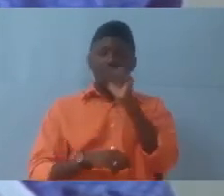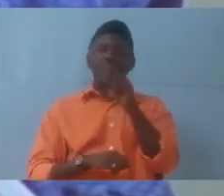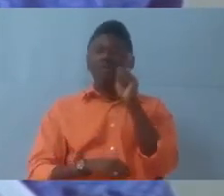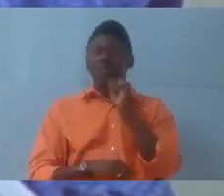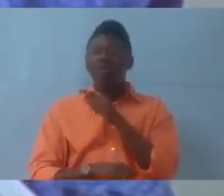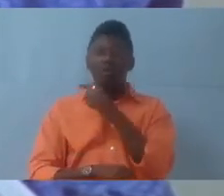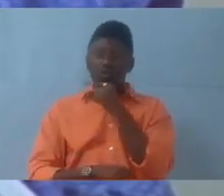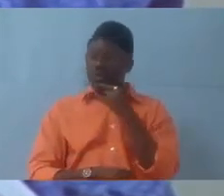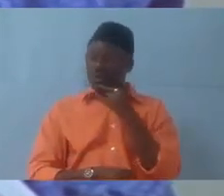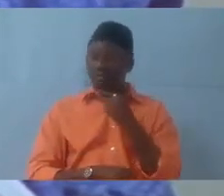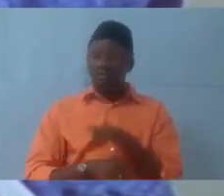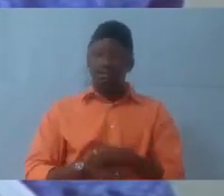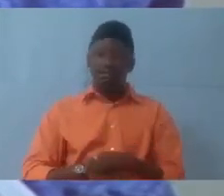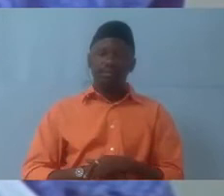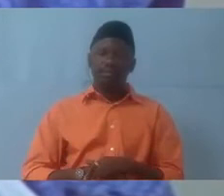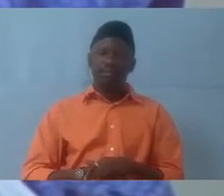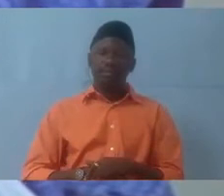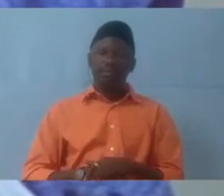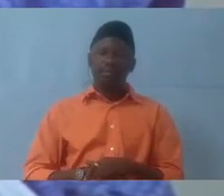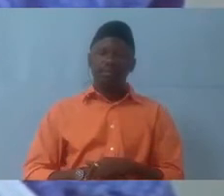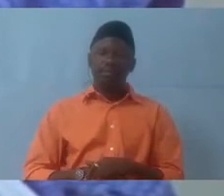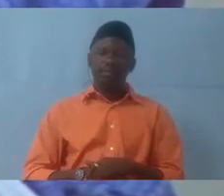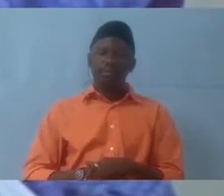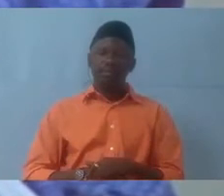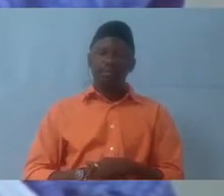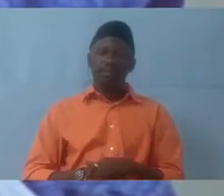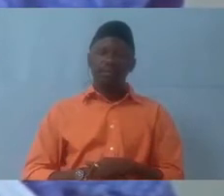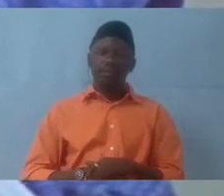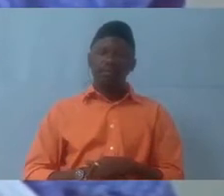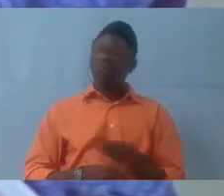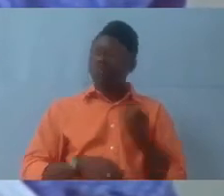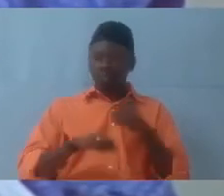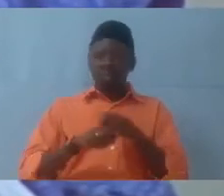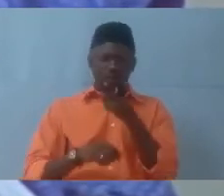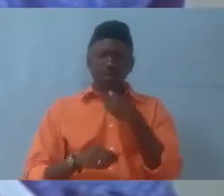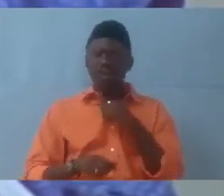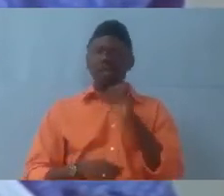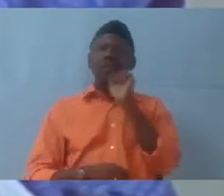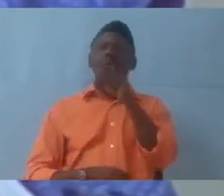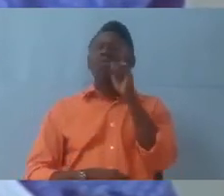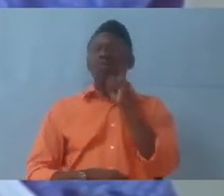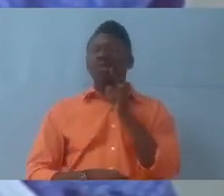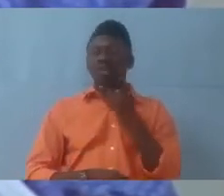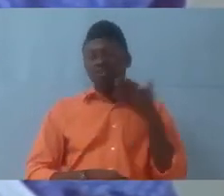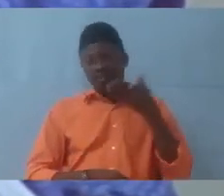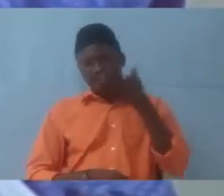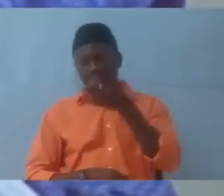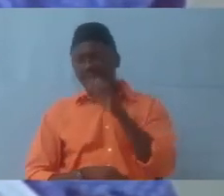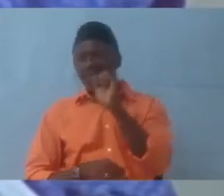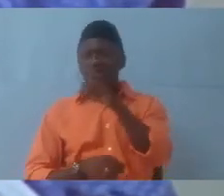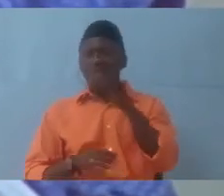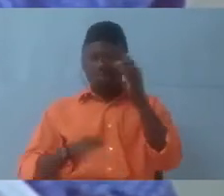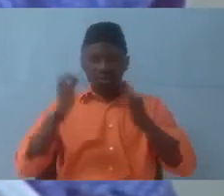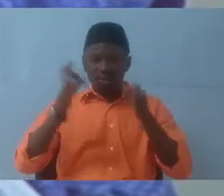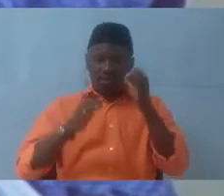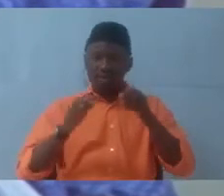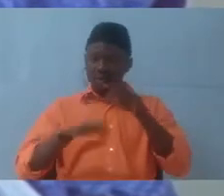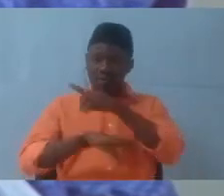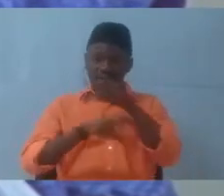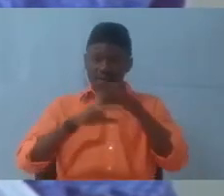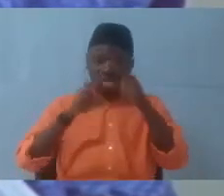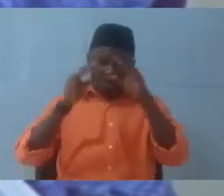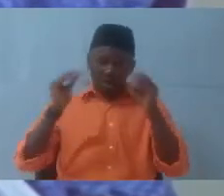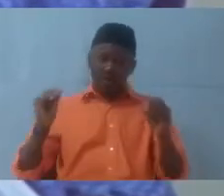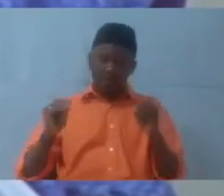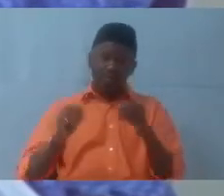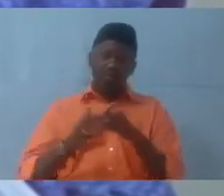your parents tell you. Wa nga ne sa papa def de fekk ci sa atay yu bari. You say that your father used to witness all some of your cases.